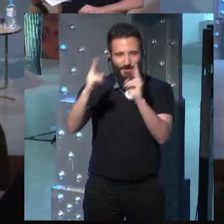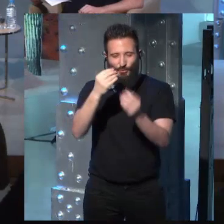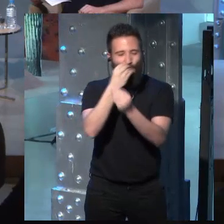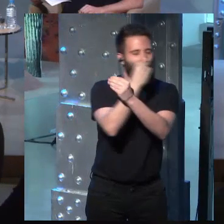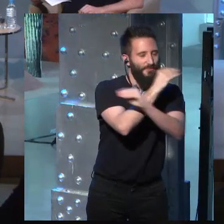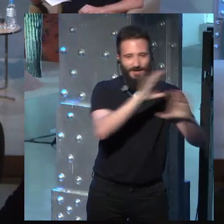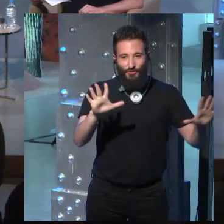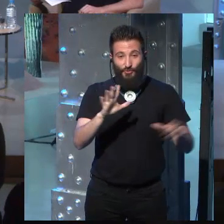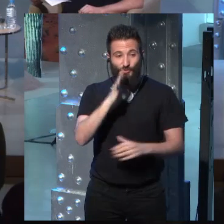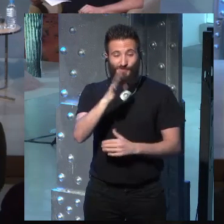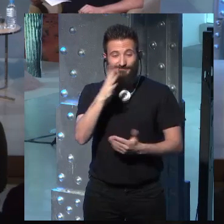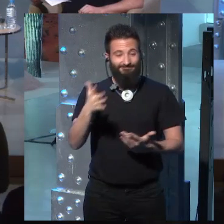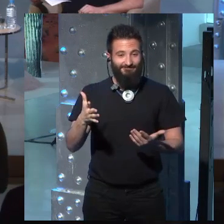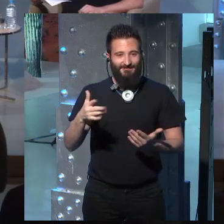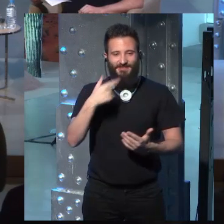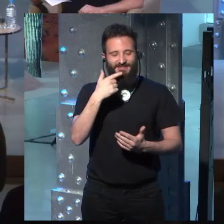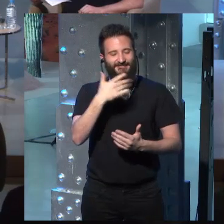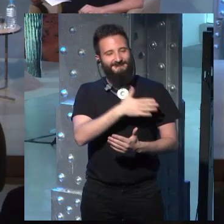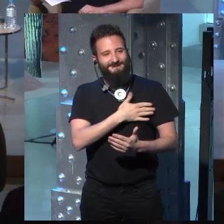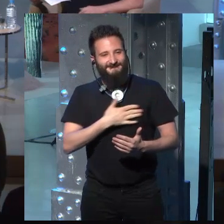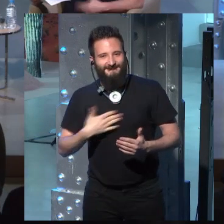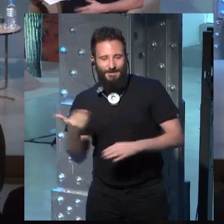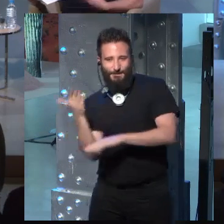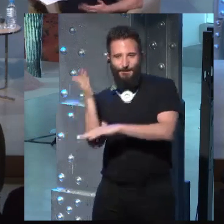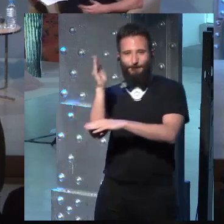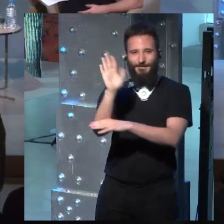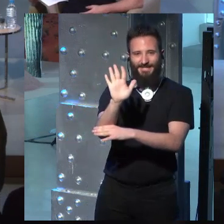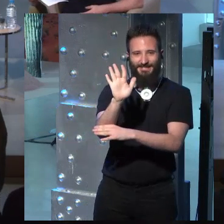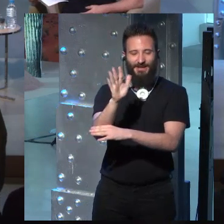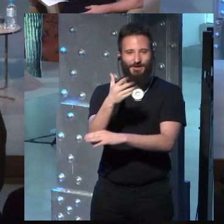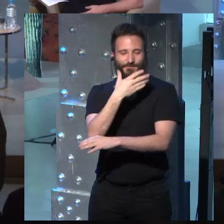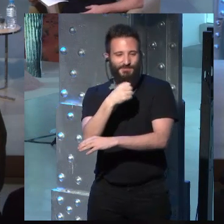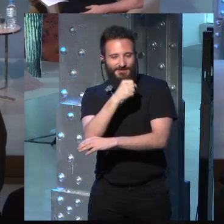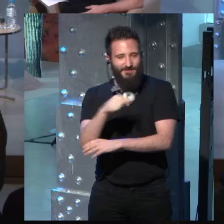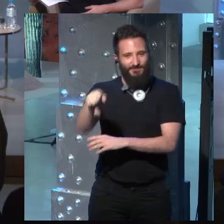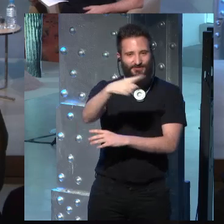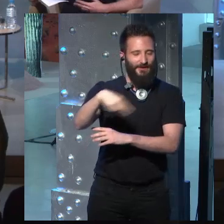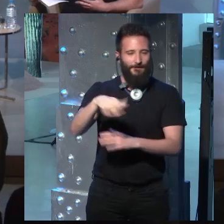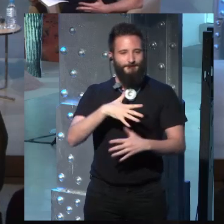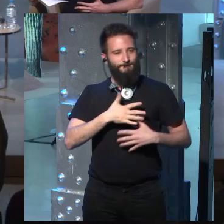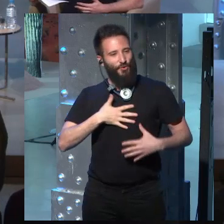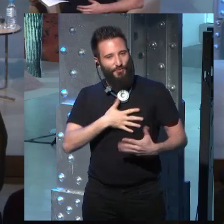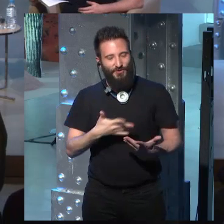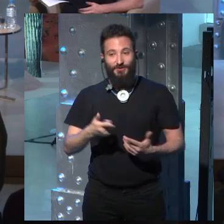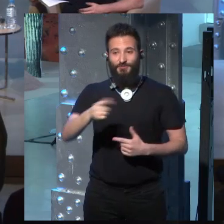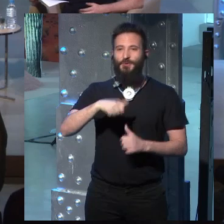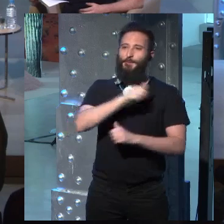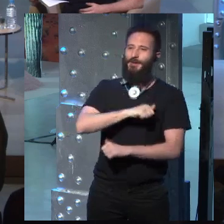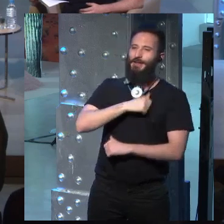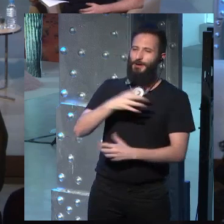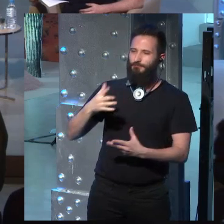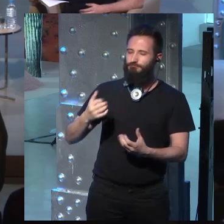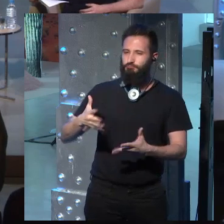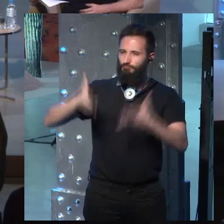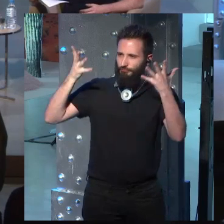as possible. Well, tonight's a big step forward, I think. Did you expect such a big success for this series? ¿Esperabais tener tanto éxito?